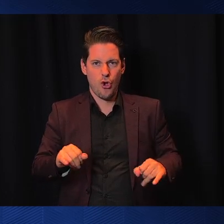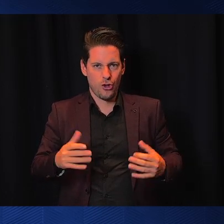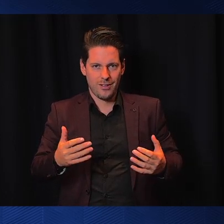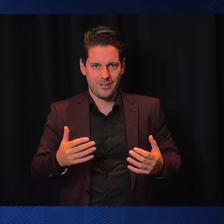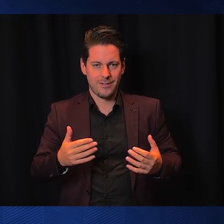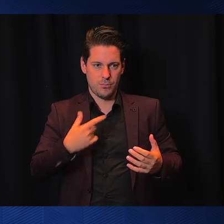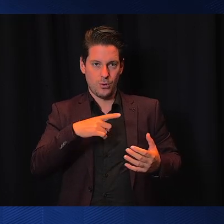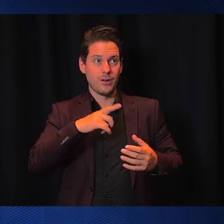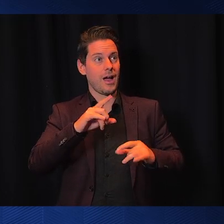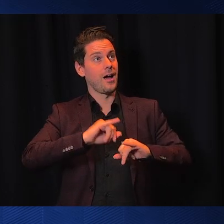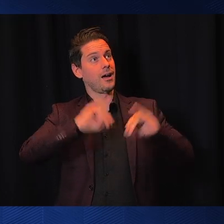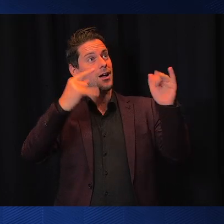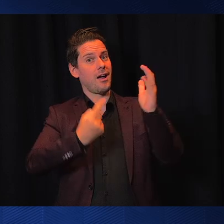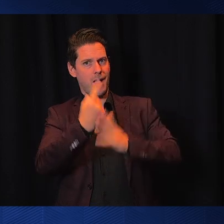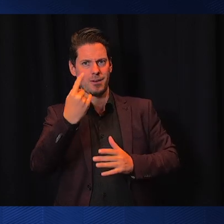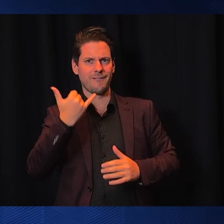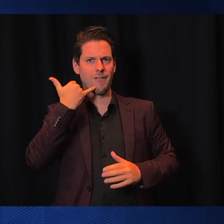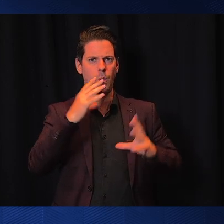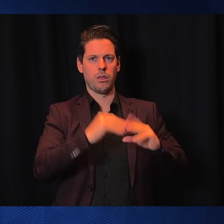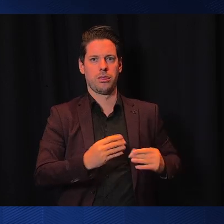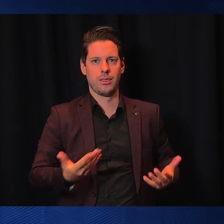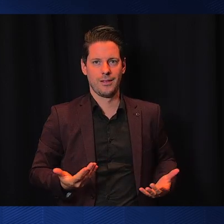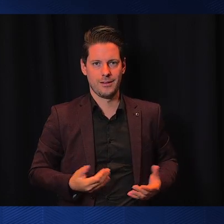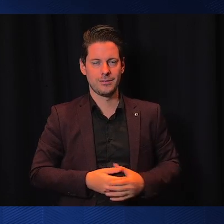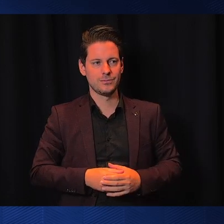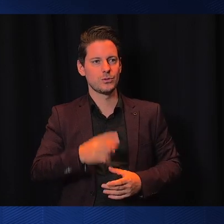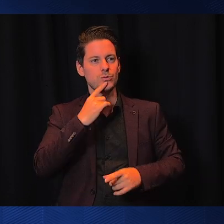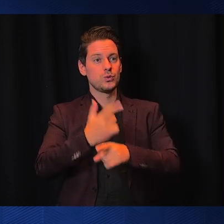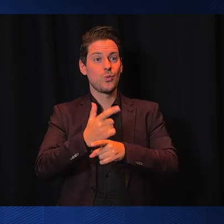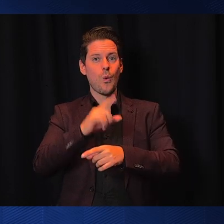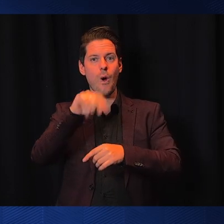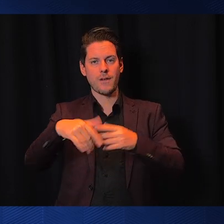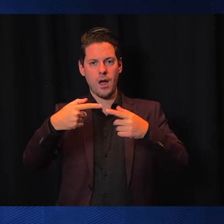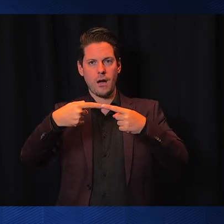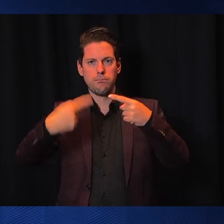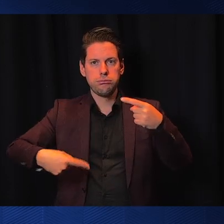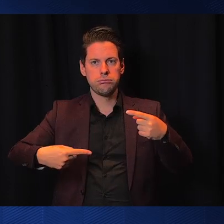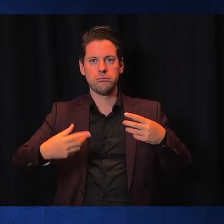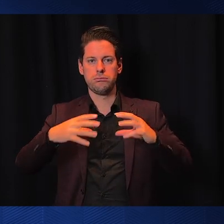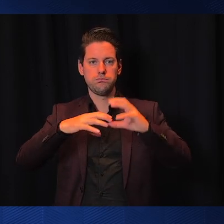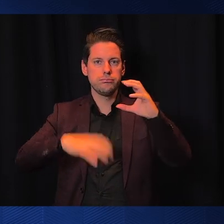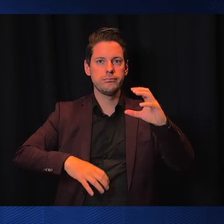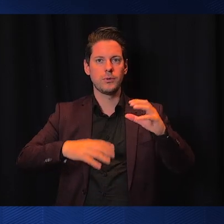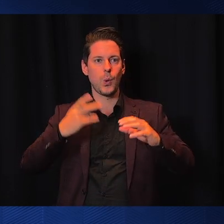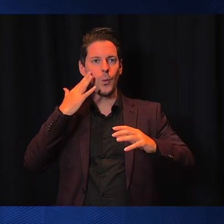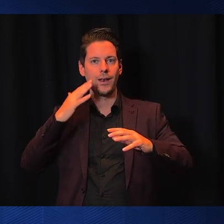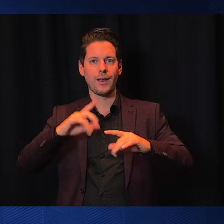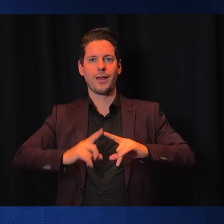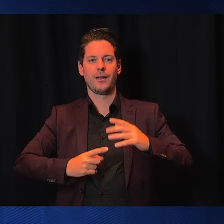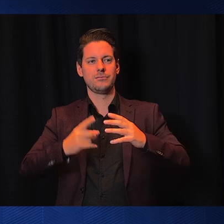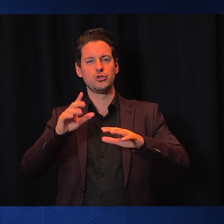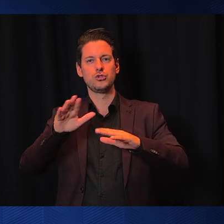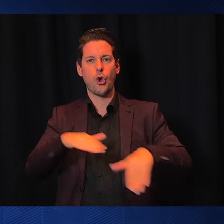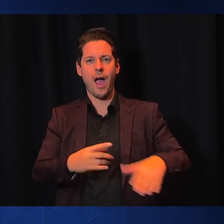I know you talked about, some of you have talked about losing the connection to the internet and all that kind of stuff. There must be parts of